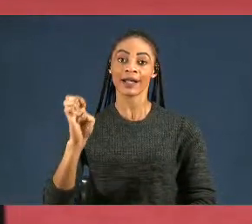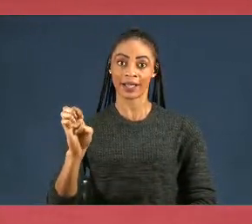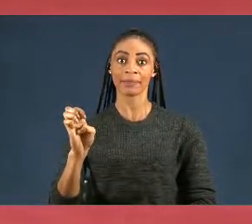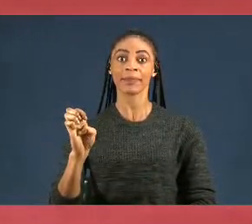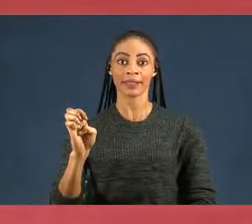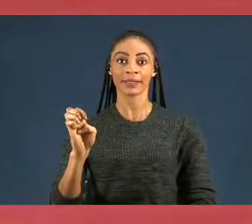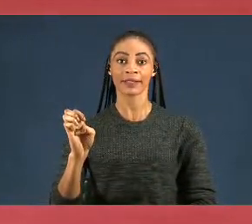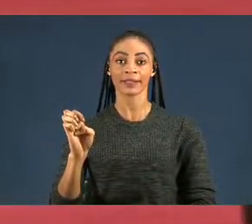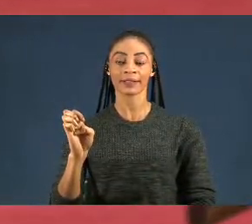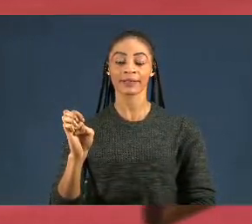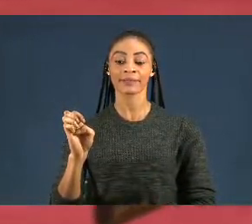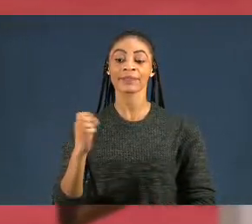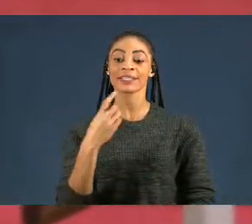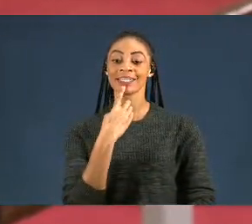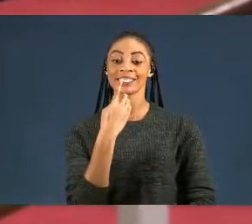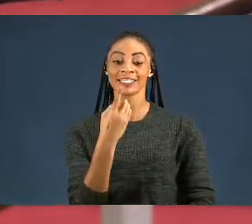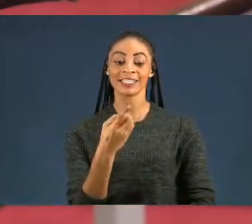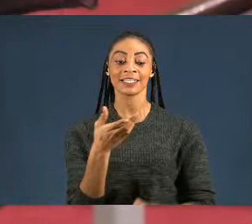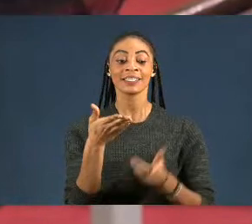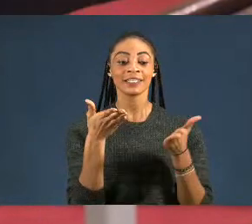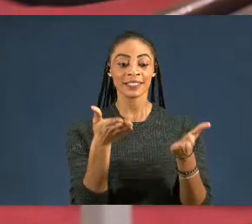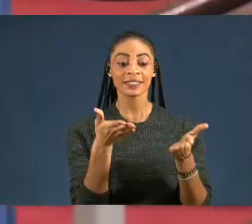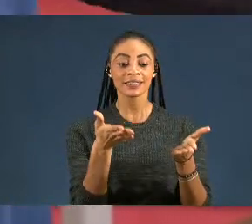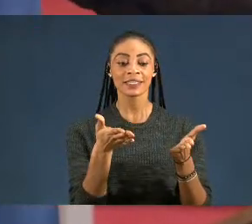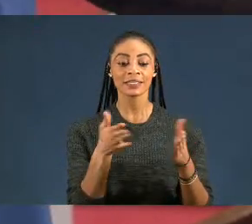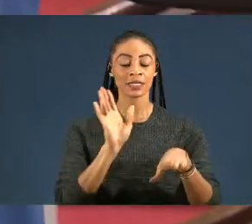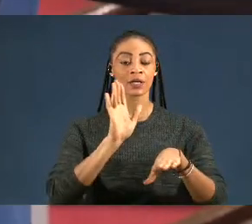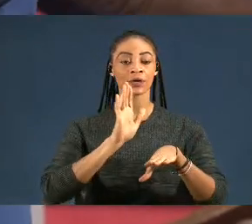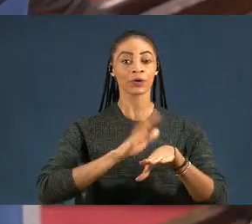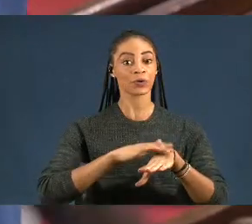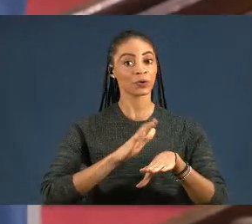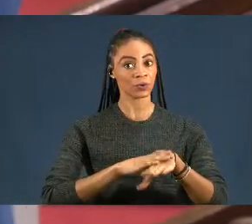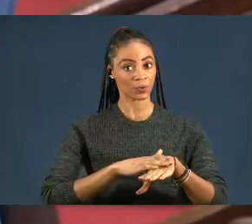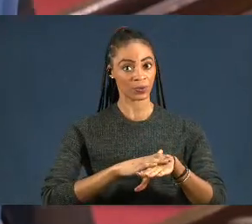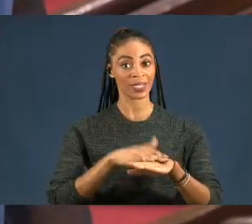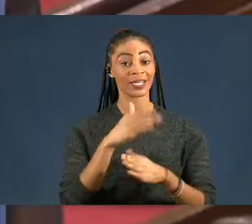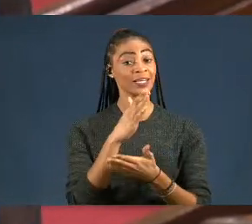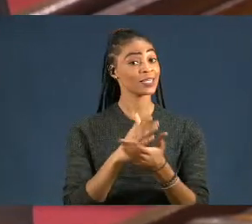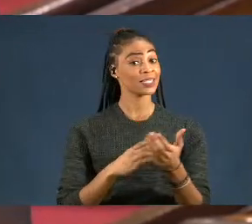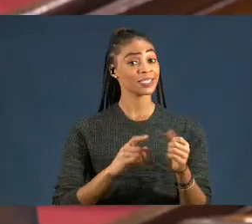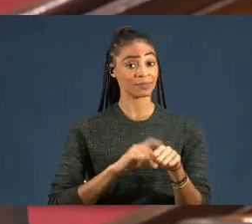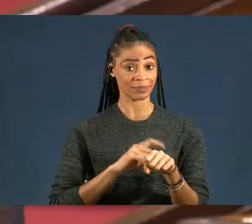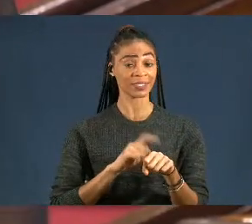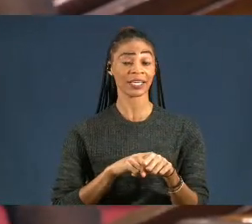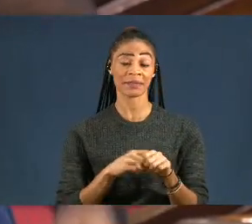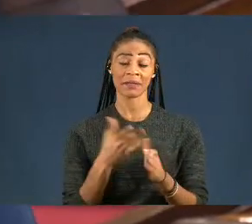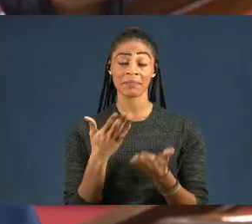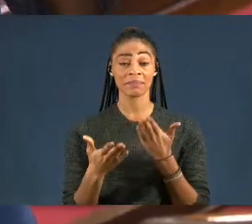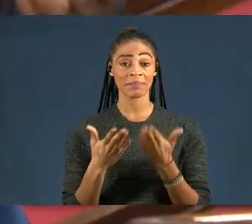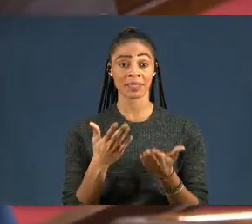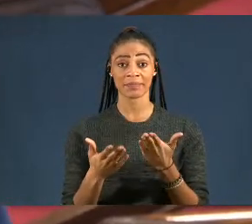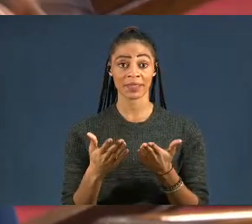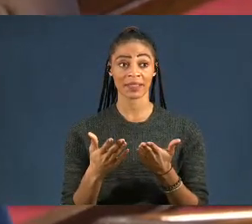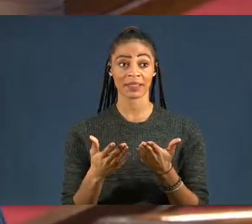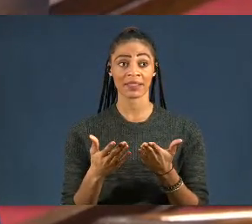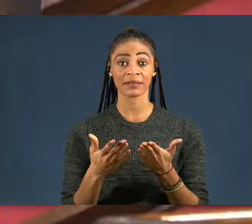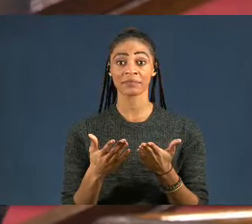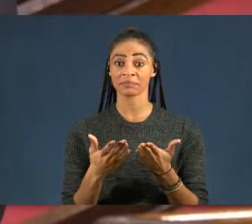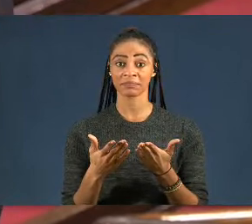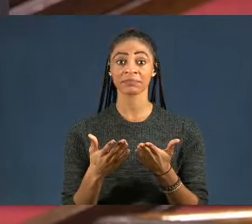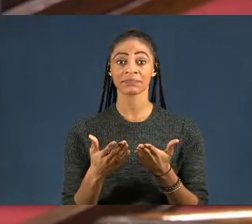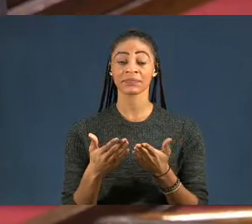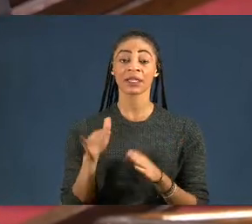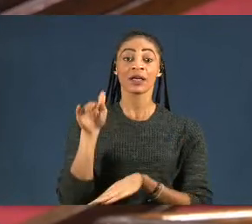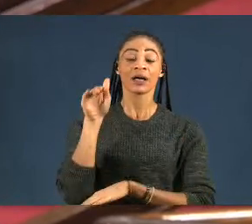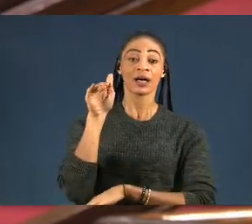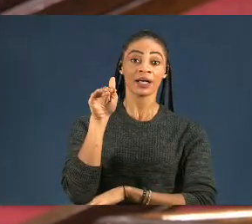So sometimes what is good could be correcting. What is good could be asking someone to